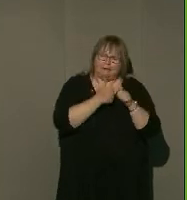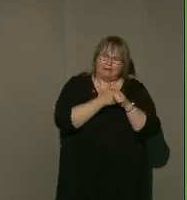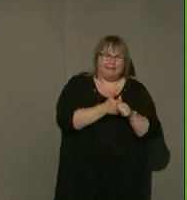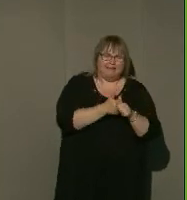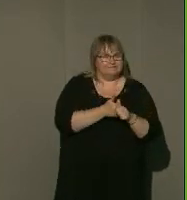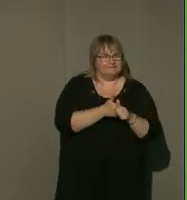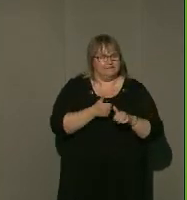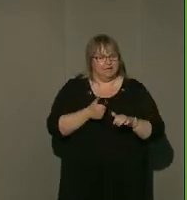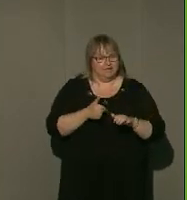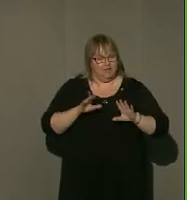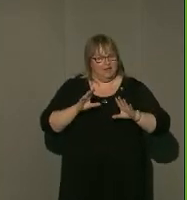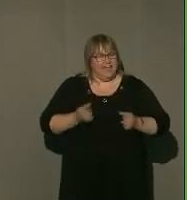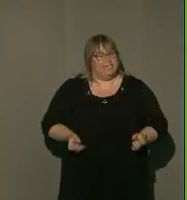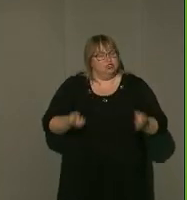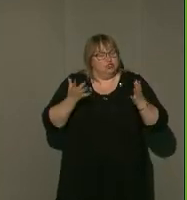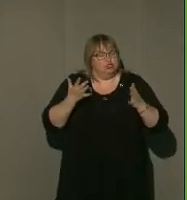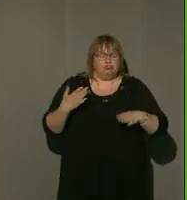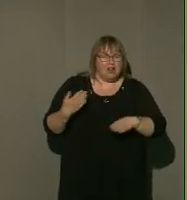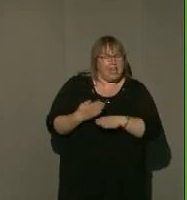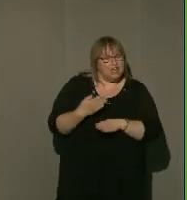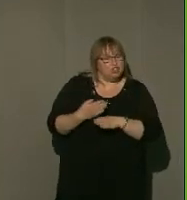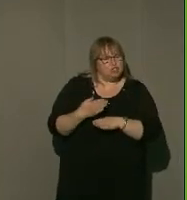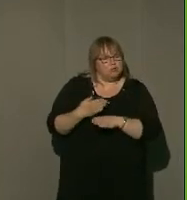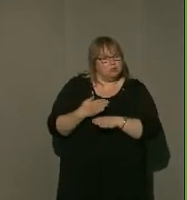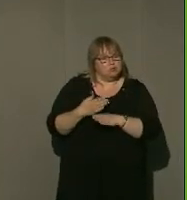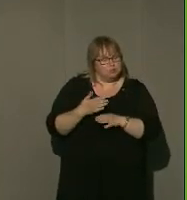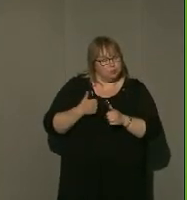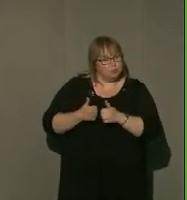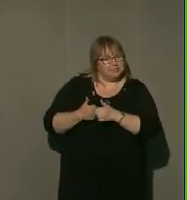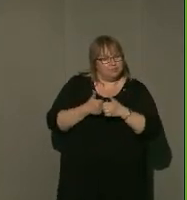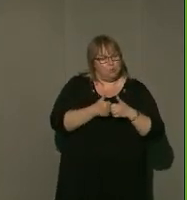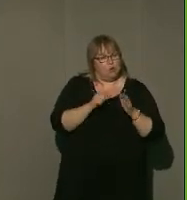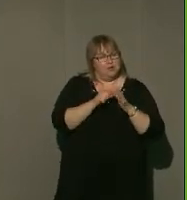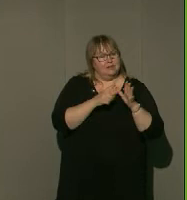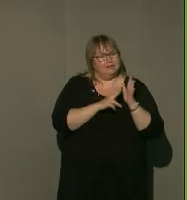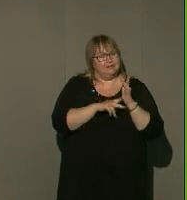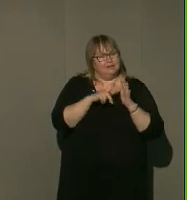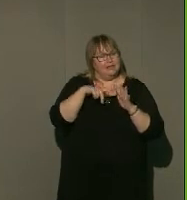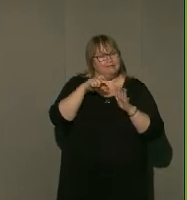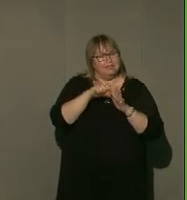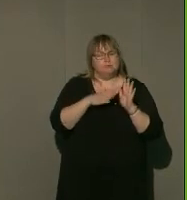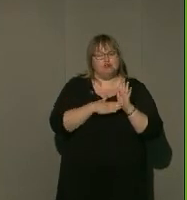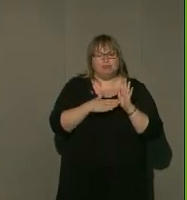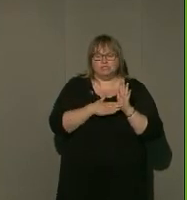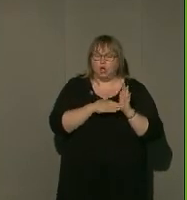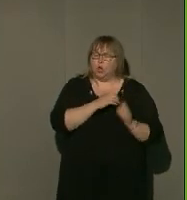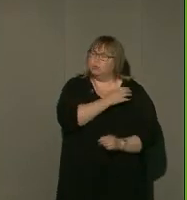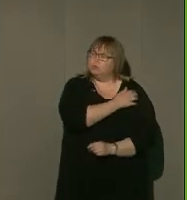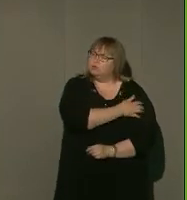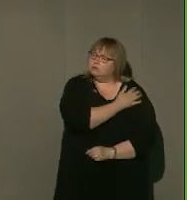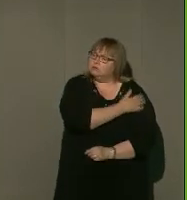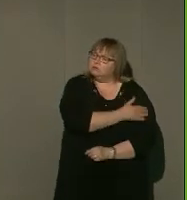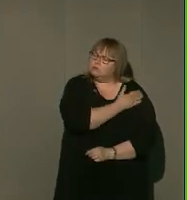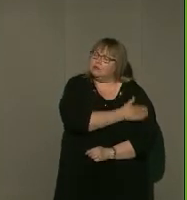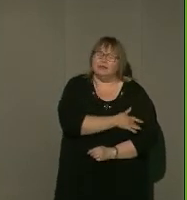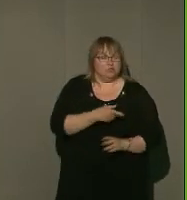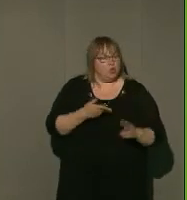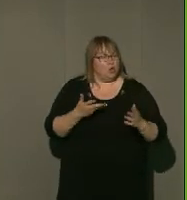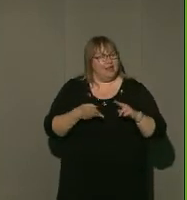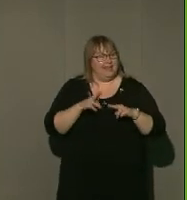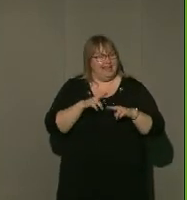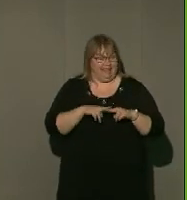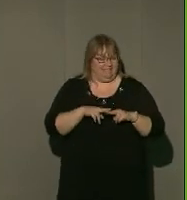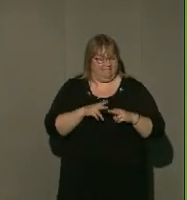taken in support of David Marito. Well, you just get Further protests and industrial action which